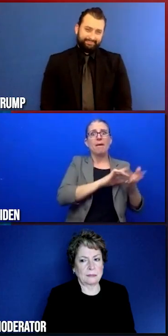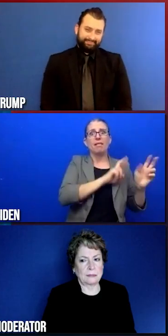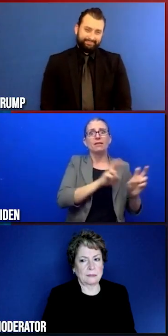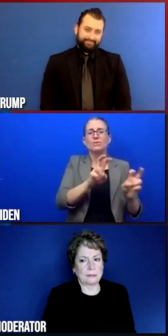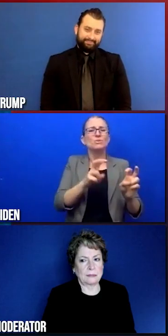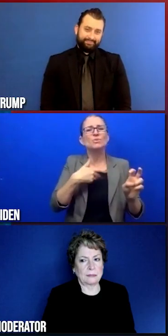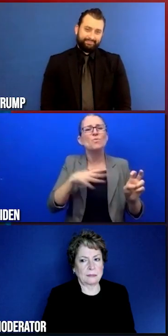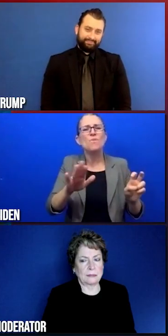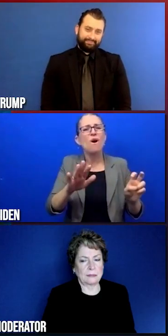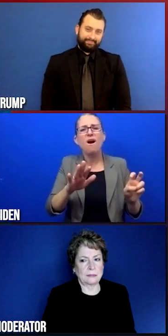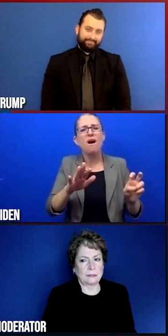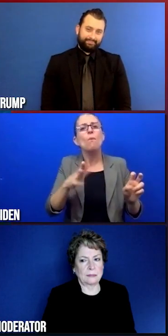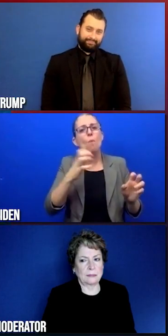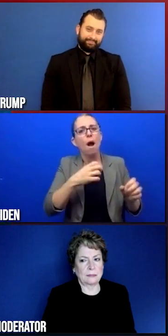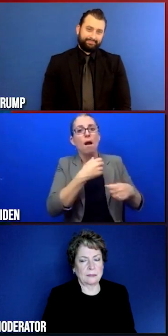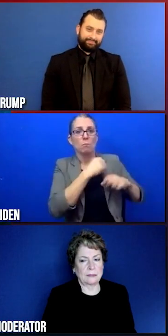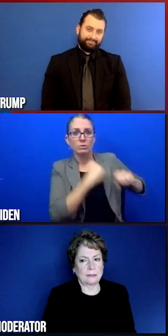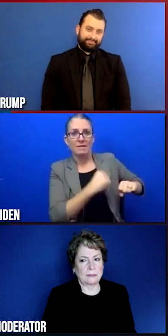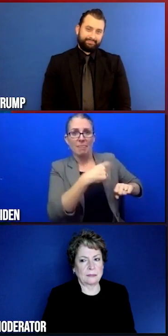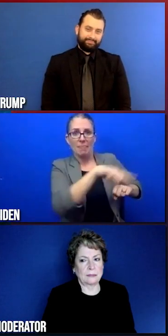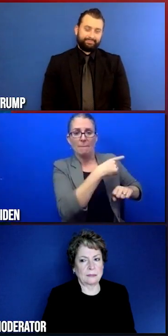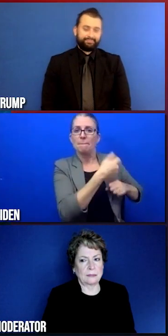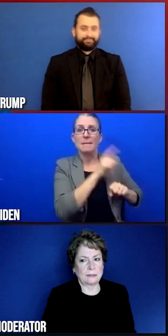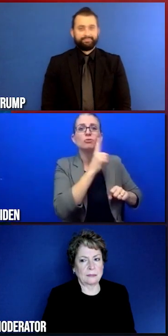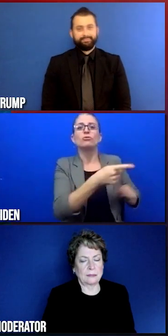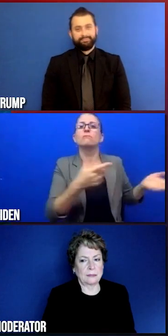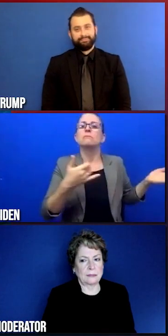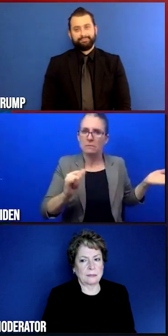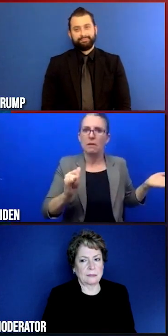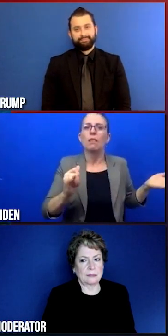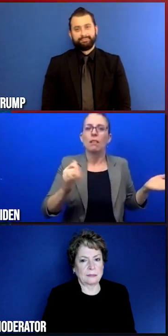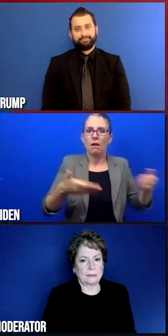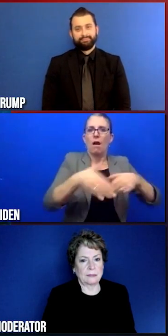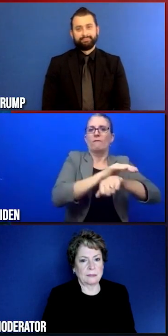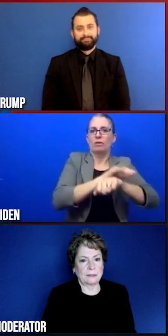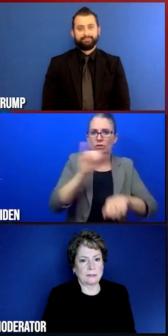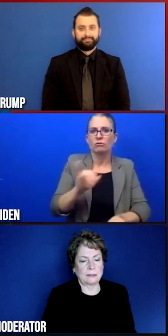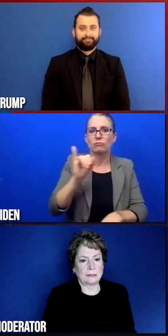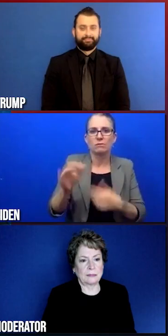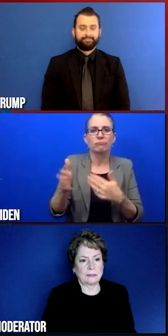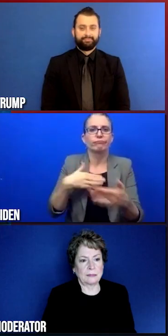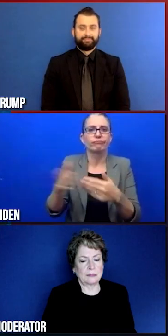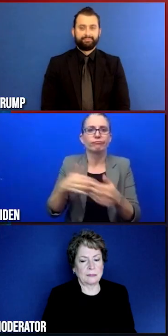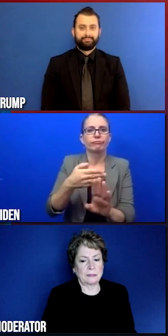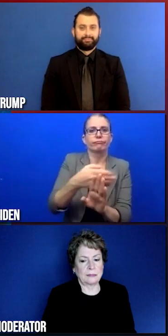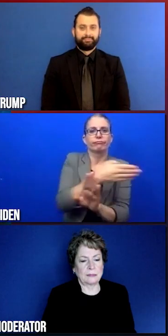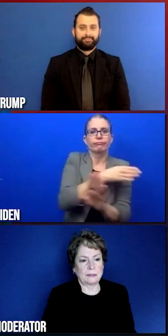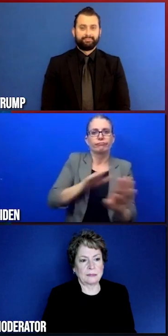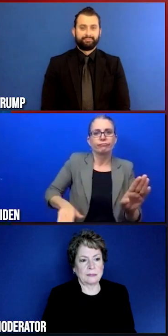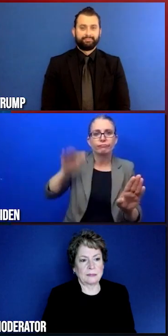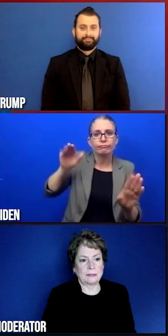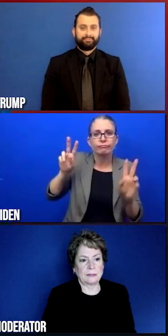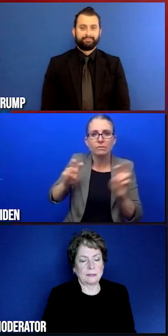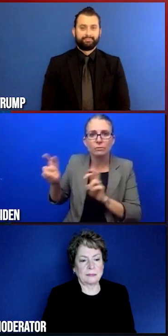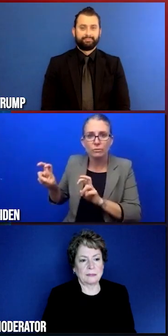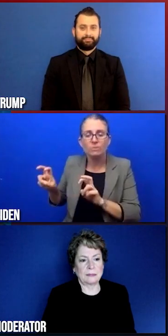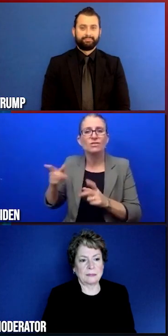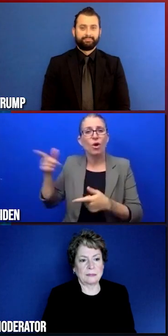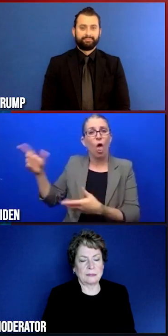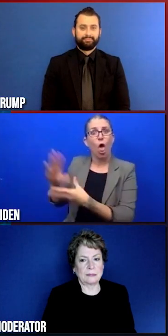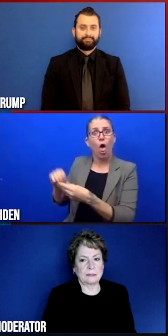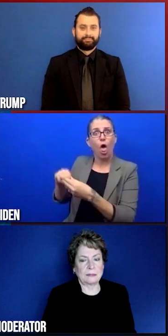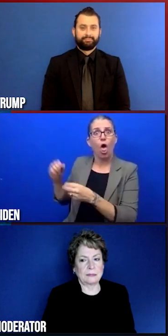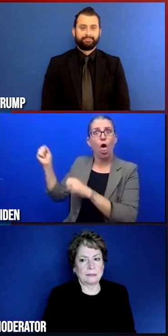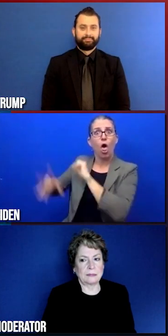going to get the pre-existing condition plan the same time we get the infrastructure plan that we've been waiting since 17, 18, 19, and 20.